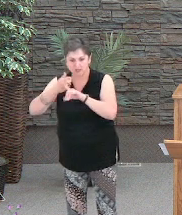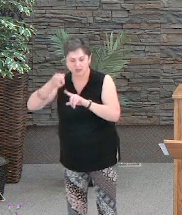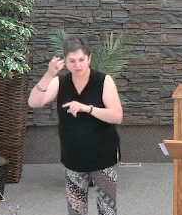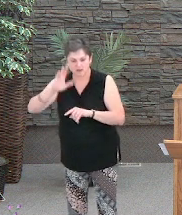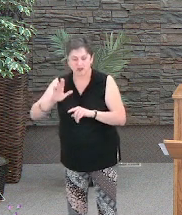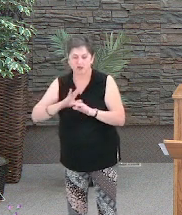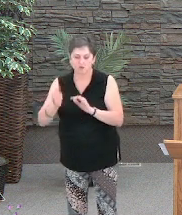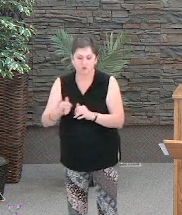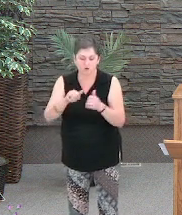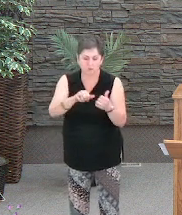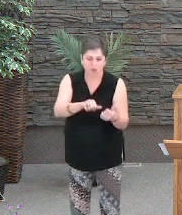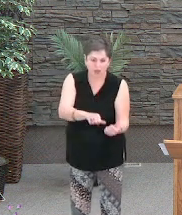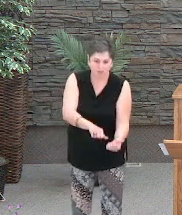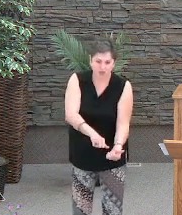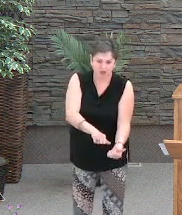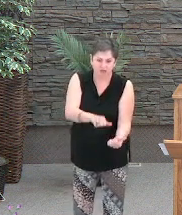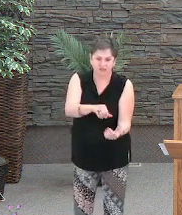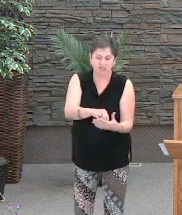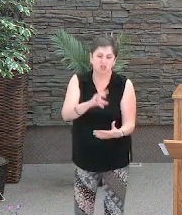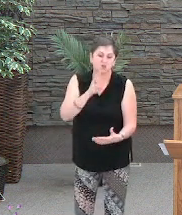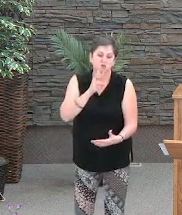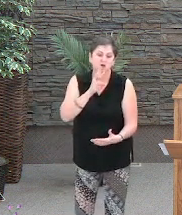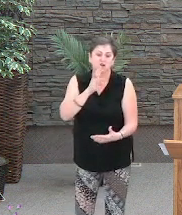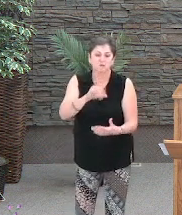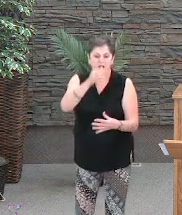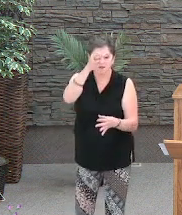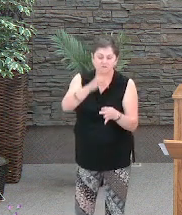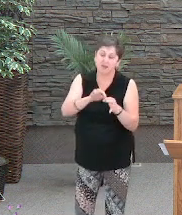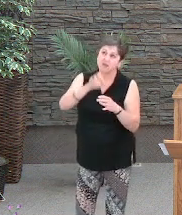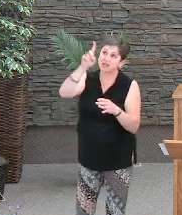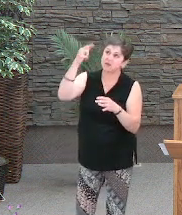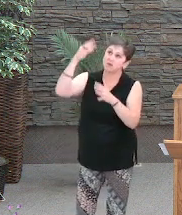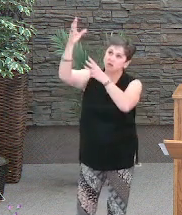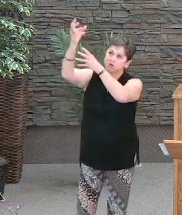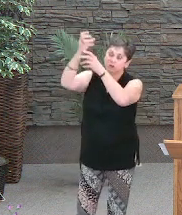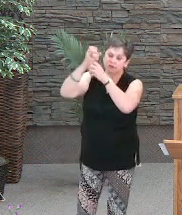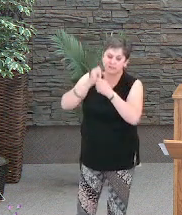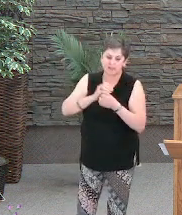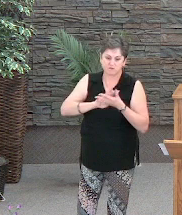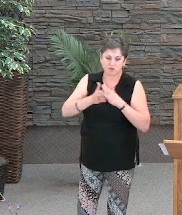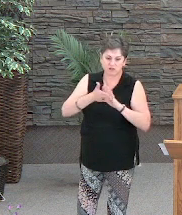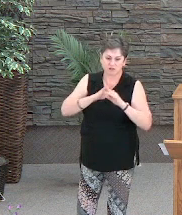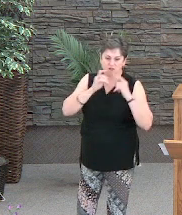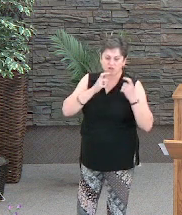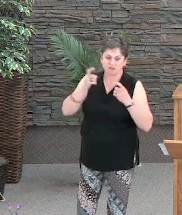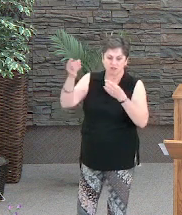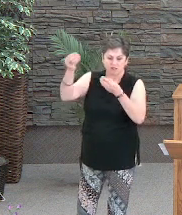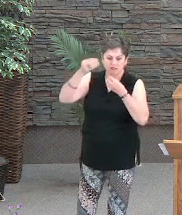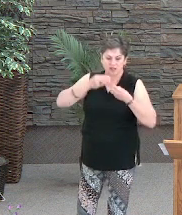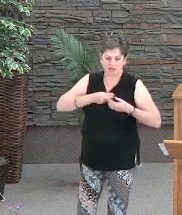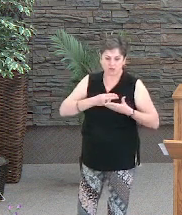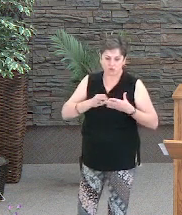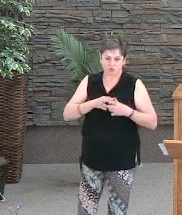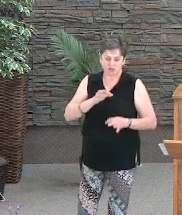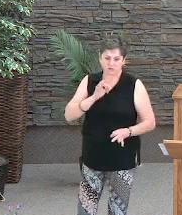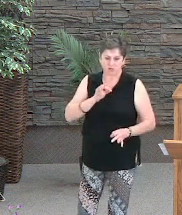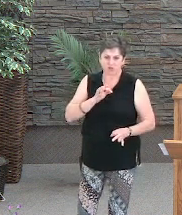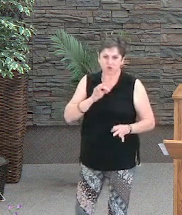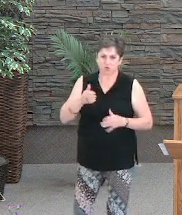And we're baptized in water, where by faith in Him we receive the forgiveness of our sins and the gift of the Spirit.